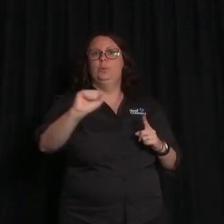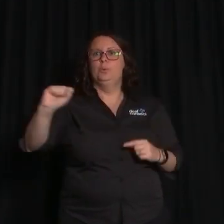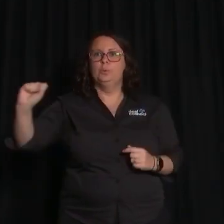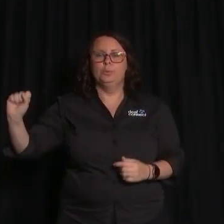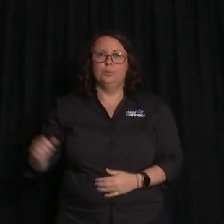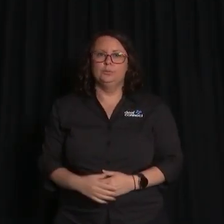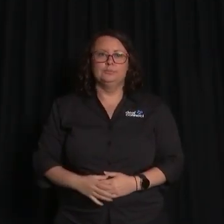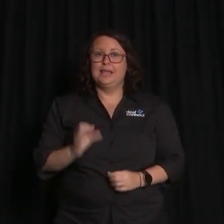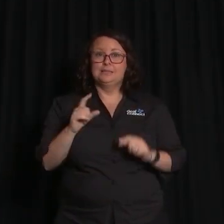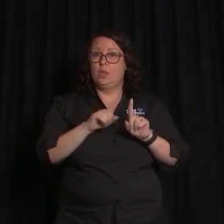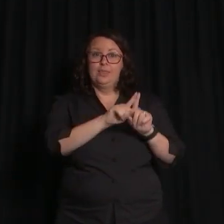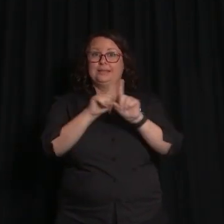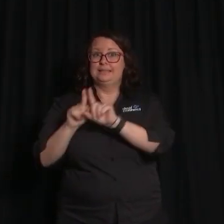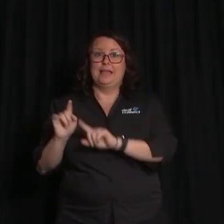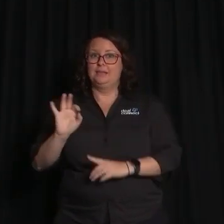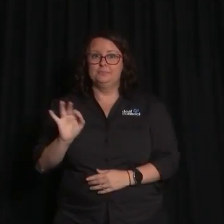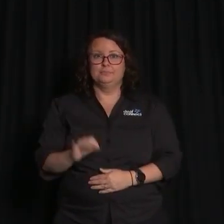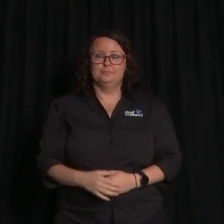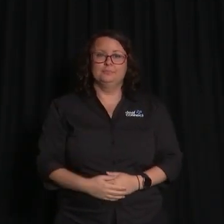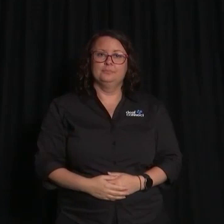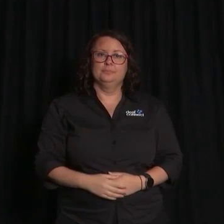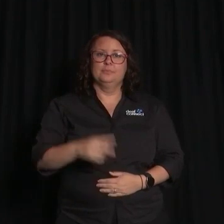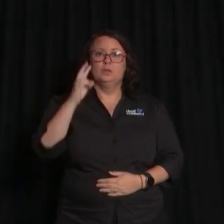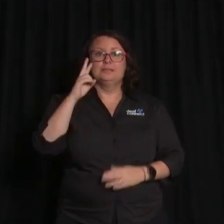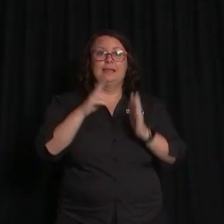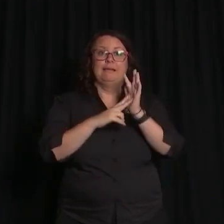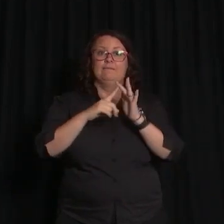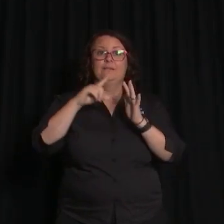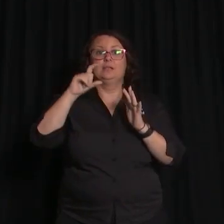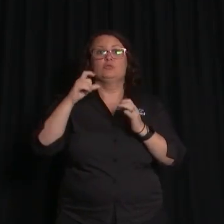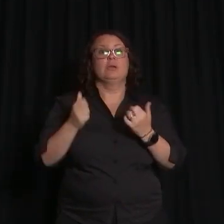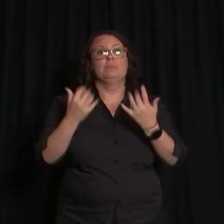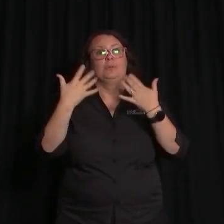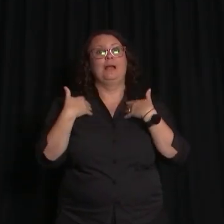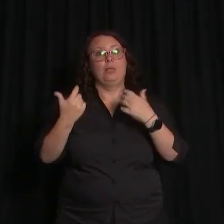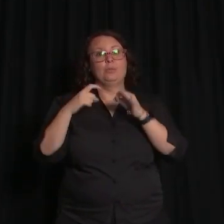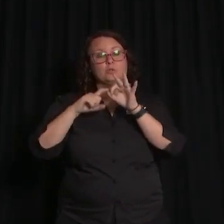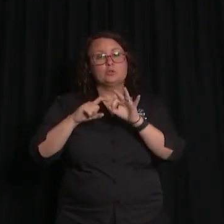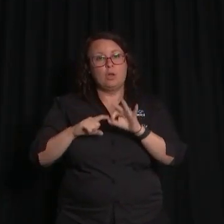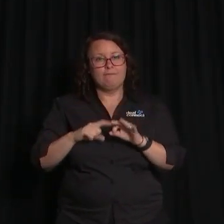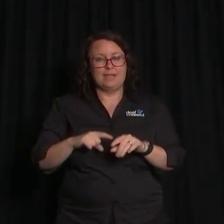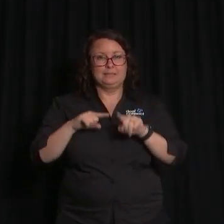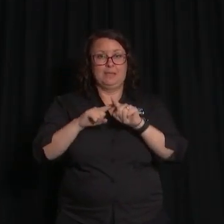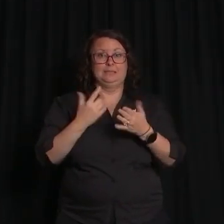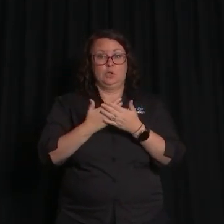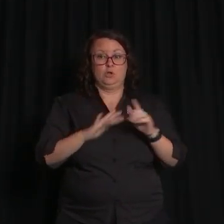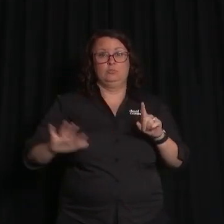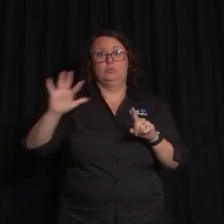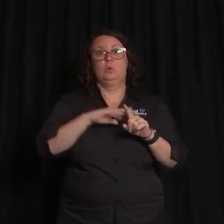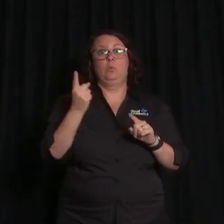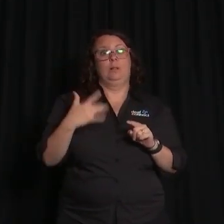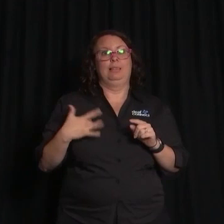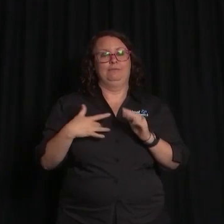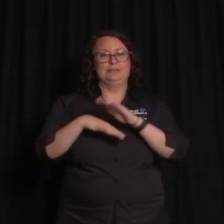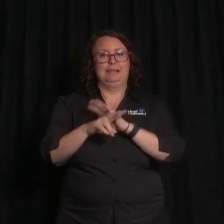equal within our community. You can see here from the Victorian Population Health Survey, one of the few population-based studies we have available to